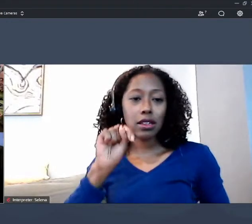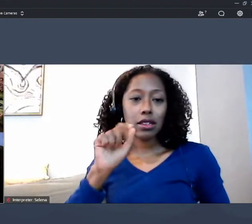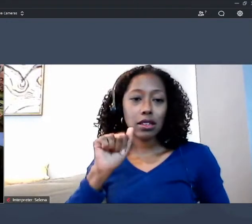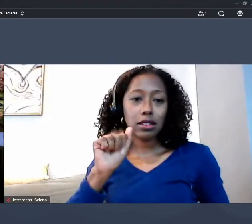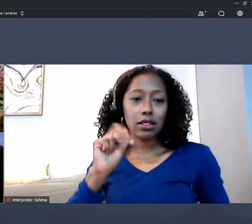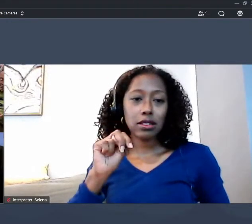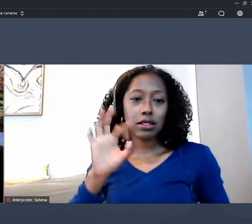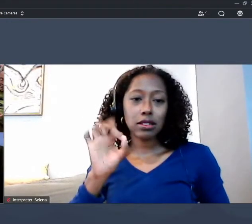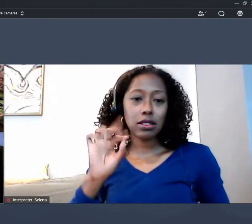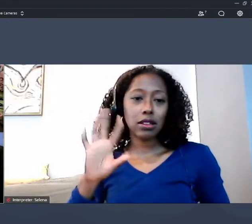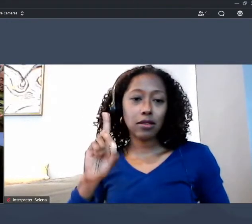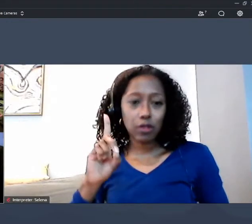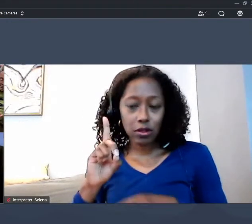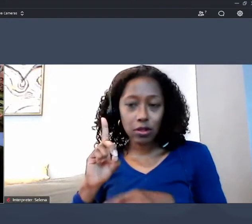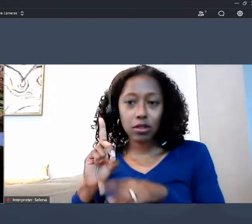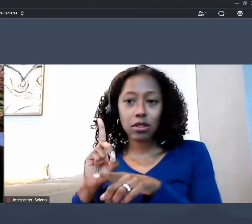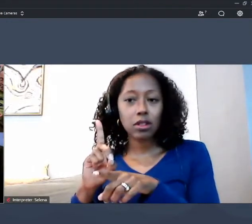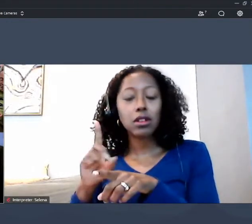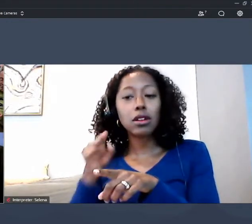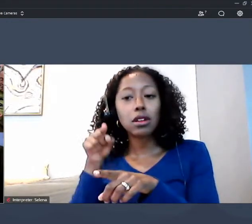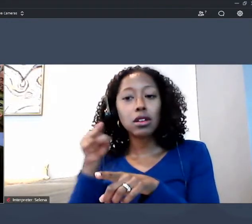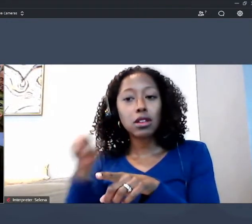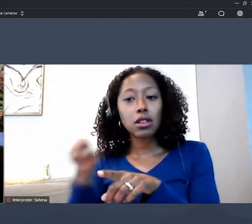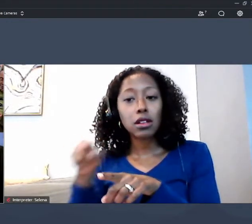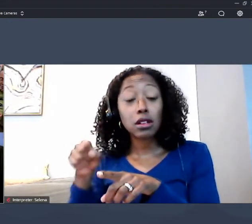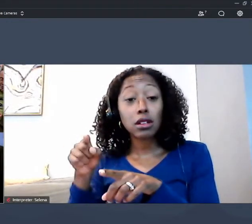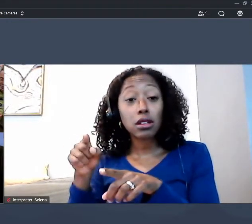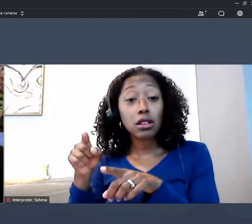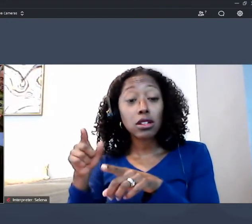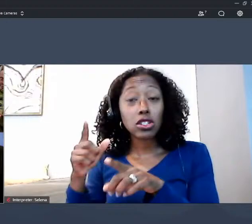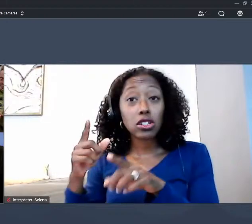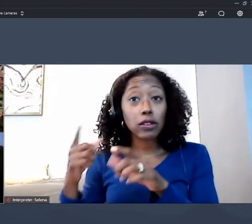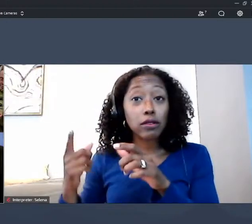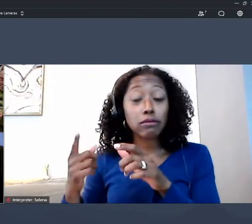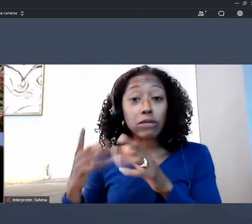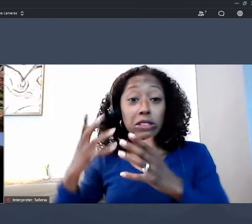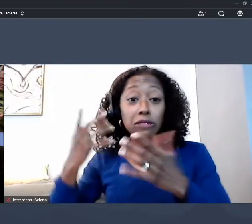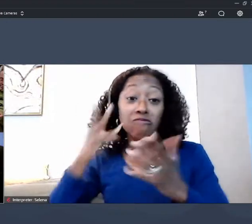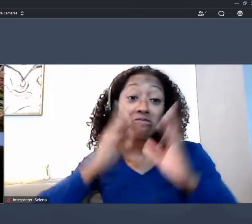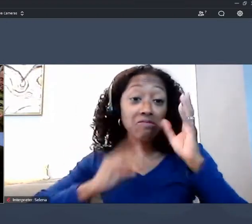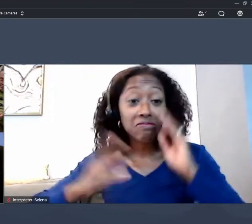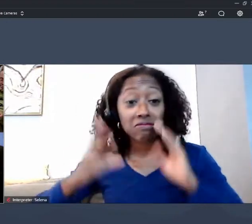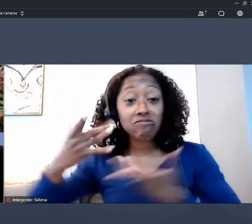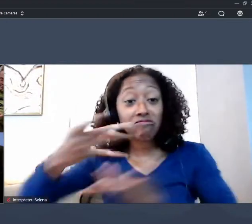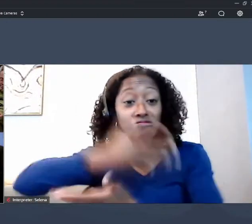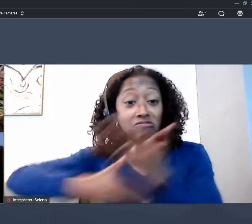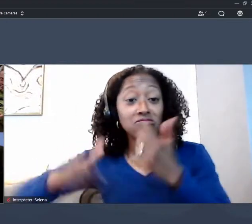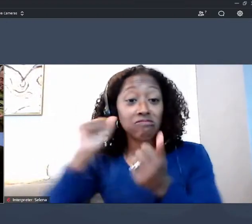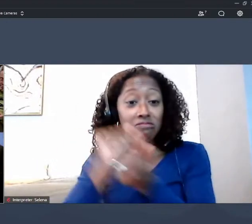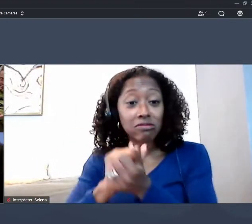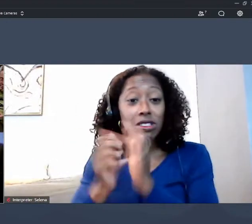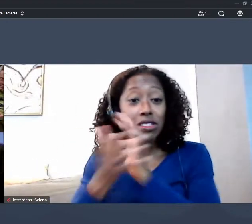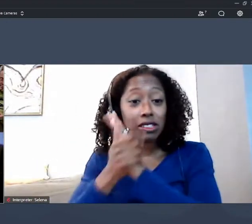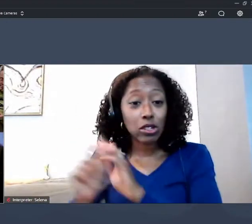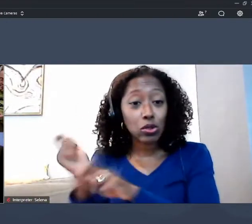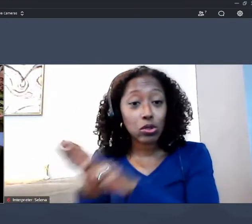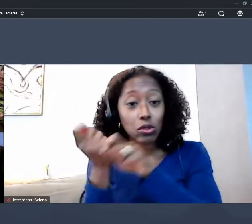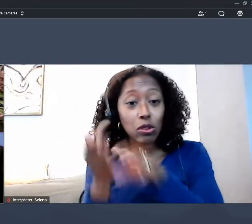not new to talented golfers. And I want to read you a list of firsts and seconds that this